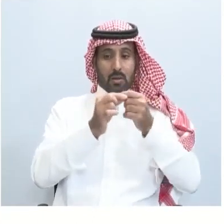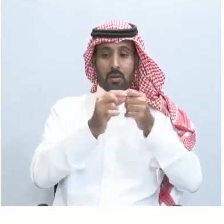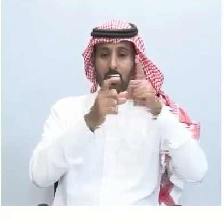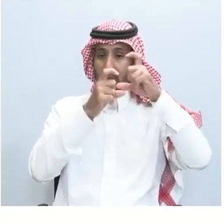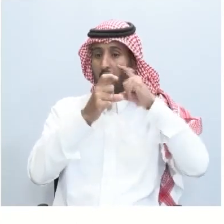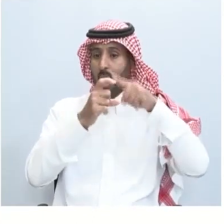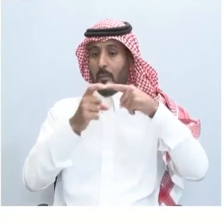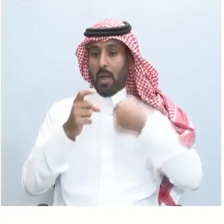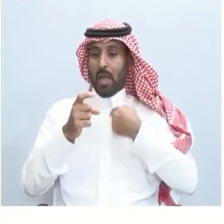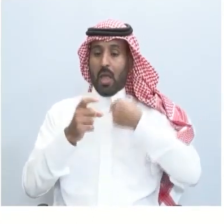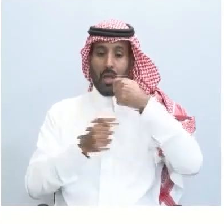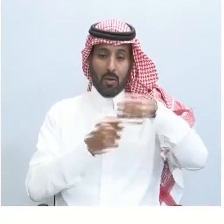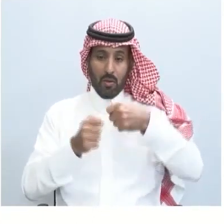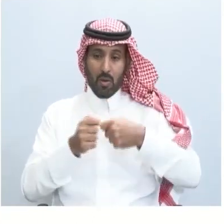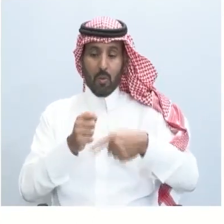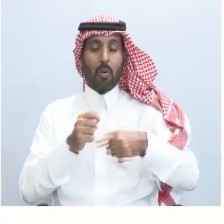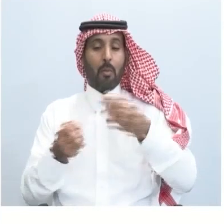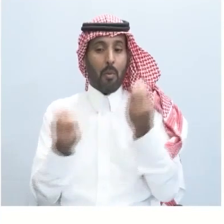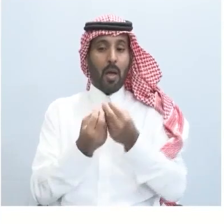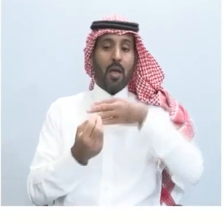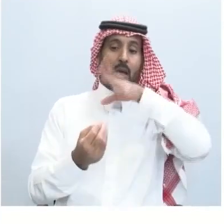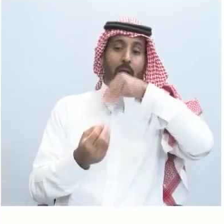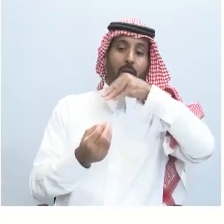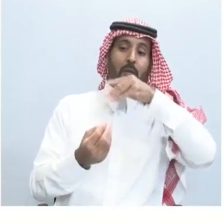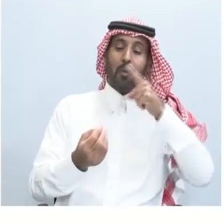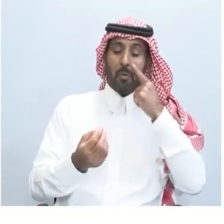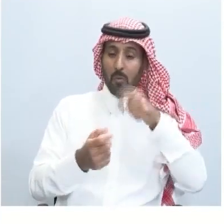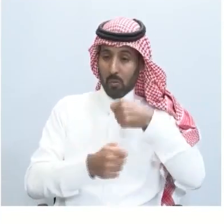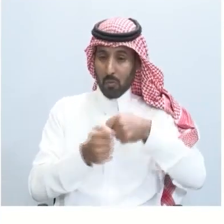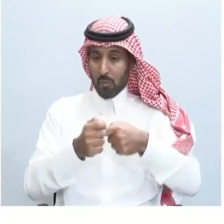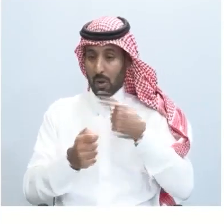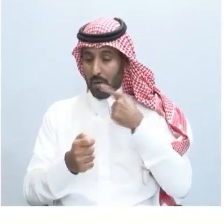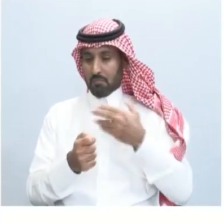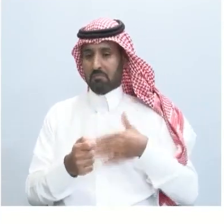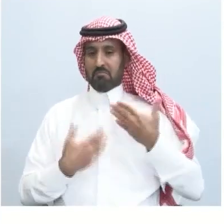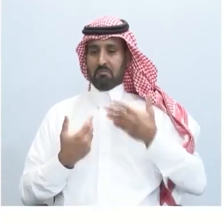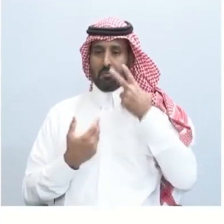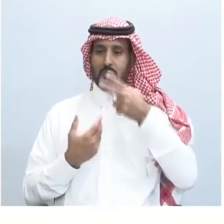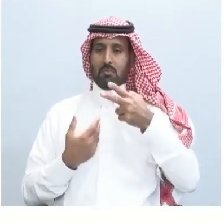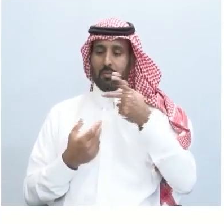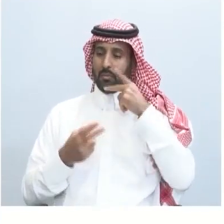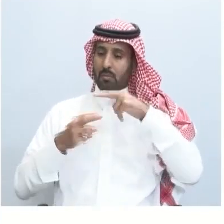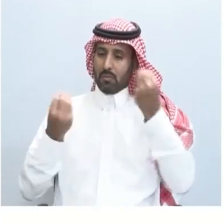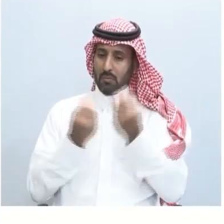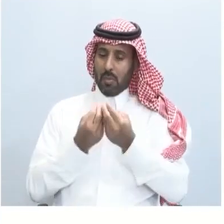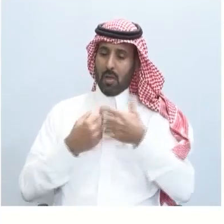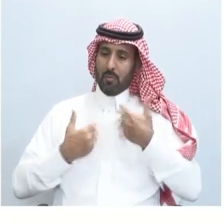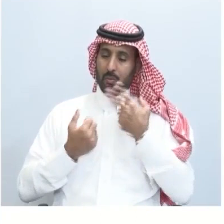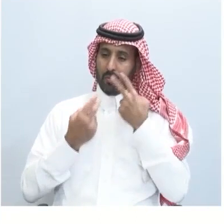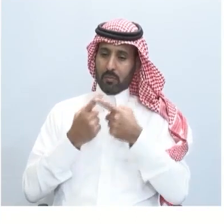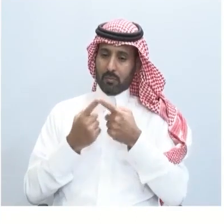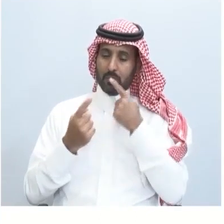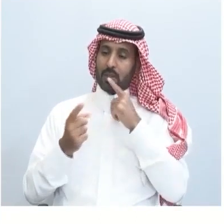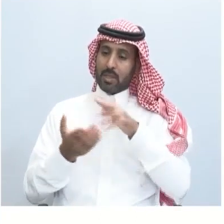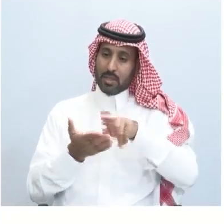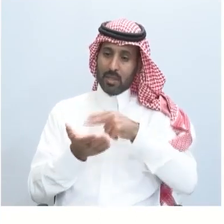of me fishing with my dad. We look good, huh? I'm really looking forward to seeing you again. Send